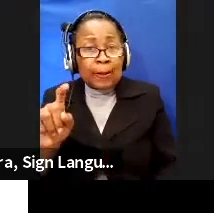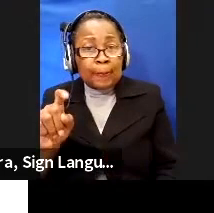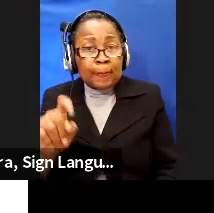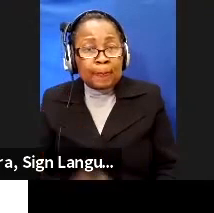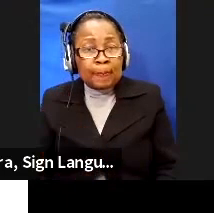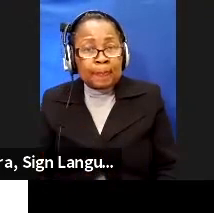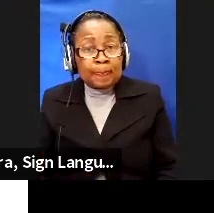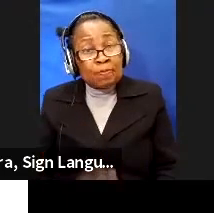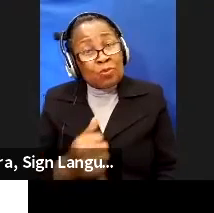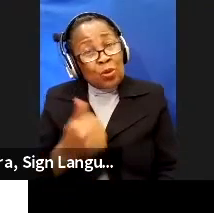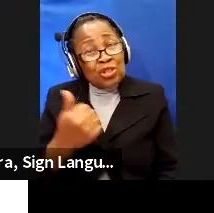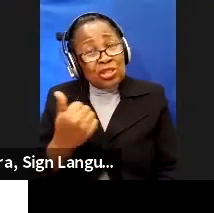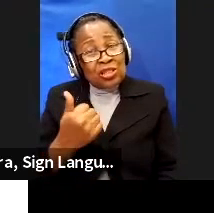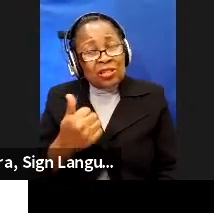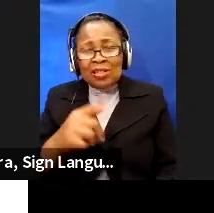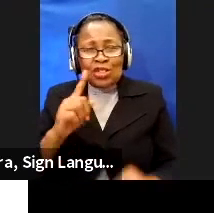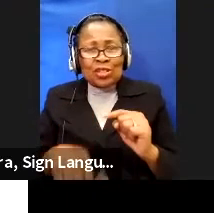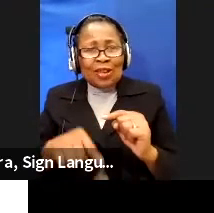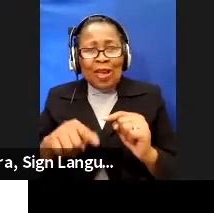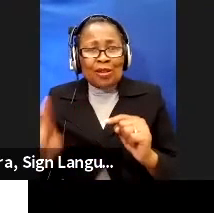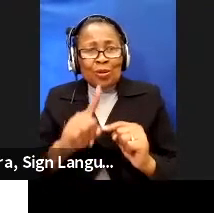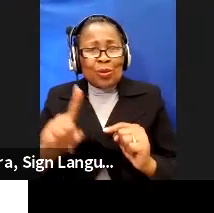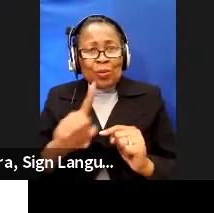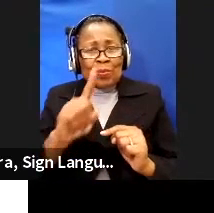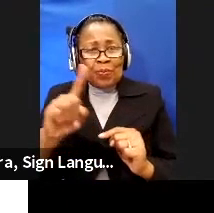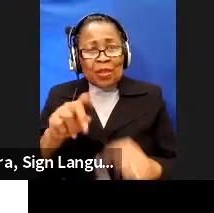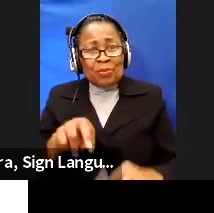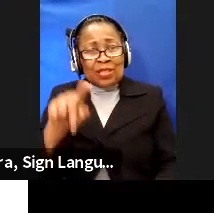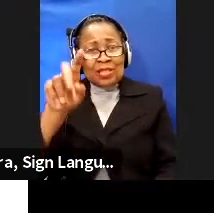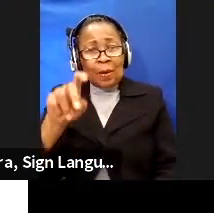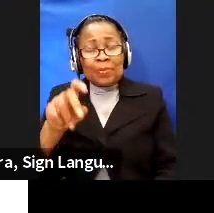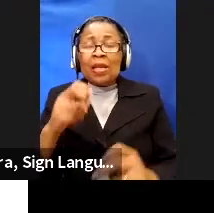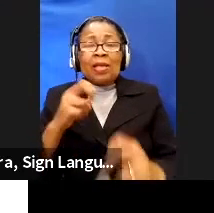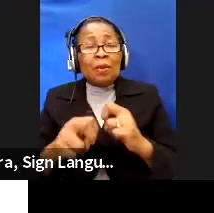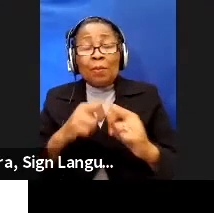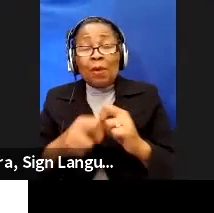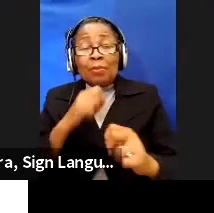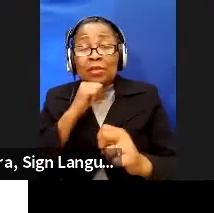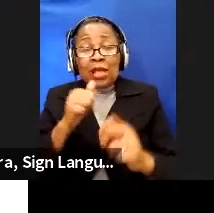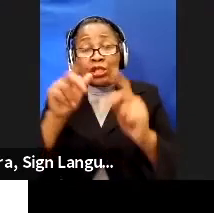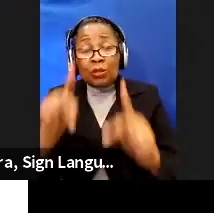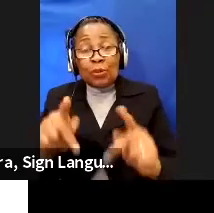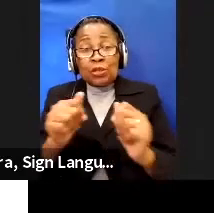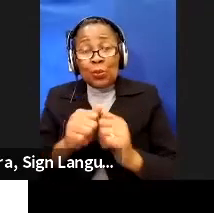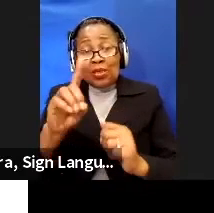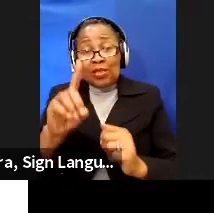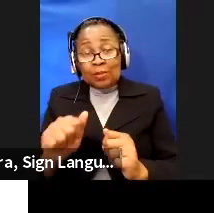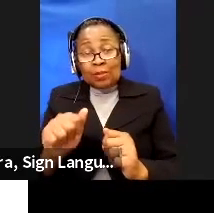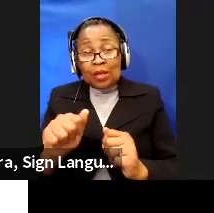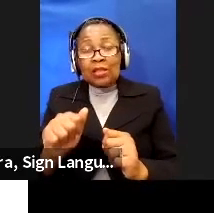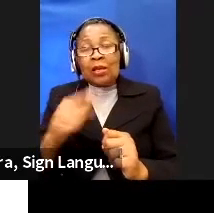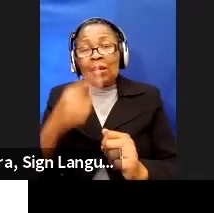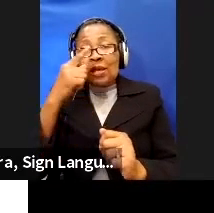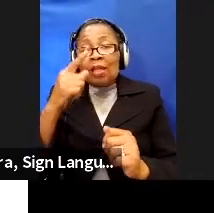Well, she is, because she can't go up the steps. And the problem is not that she is a person with a disability or that she uses a wheelchair, it's that they're